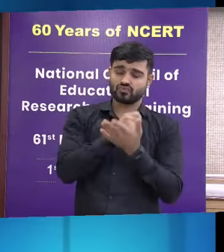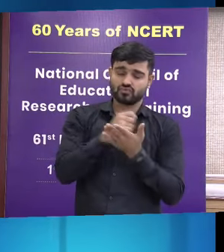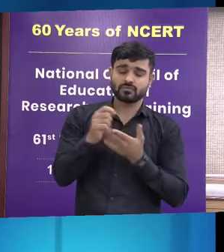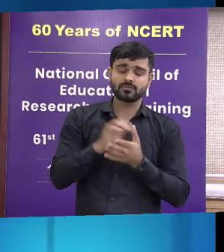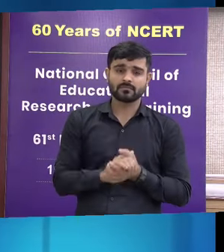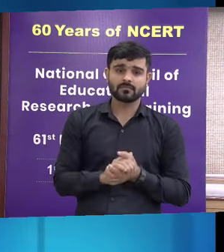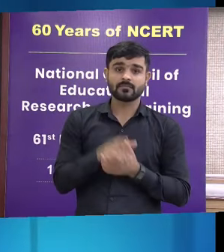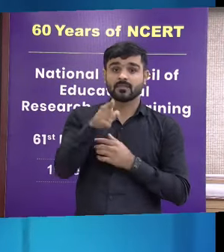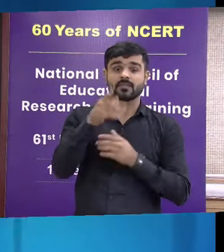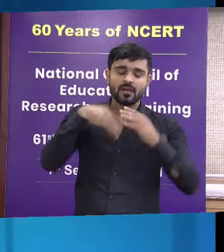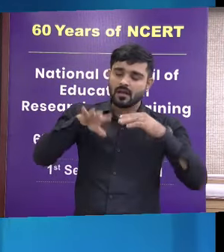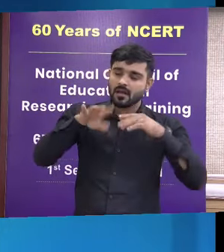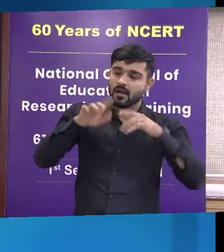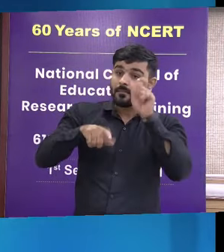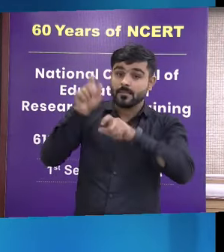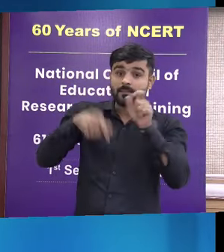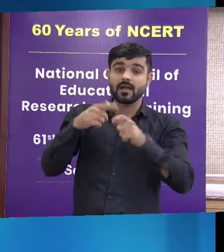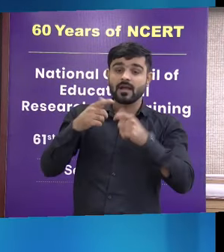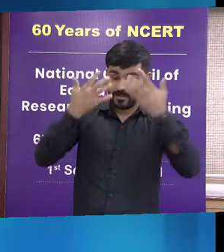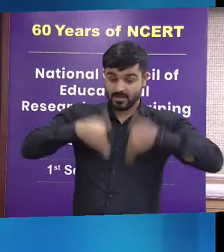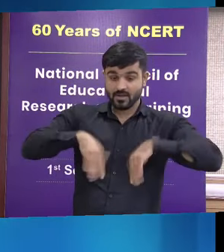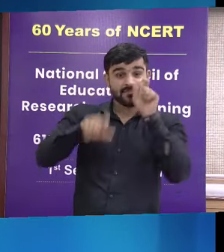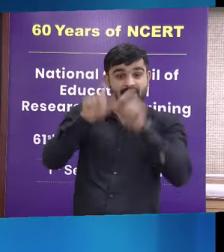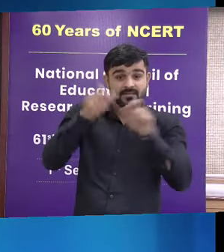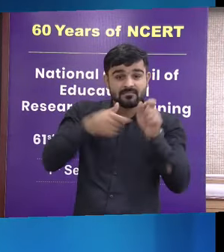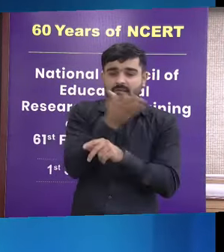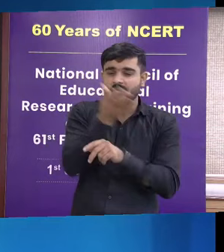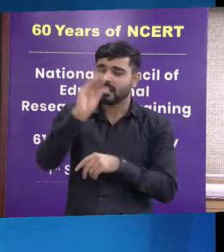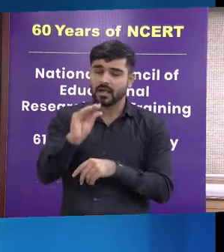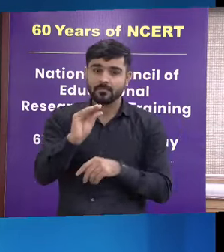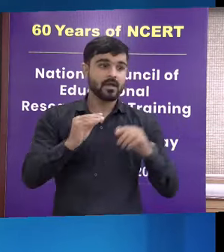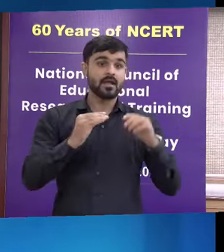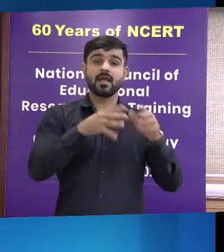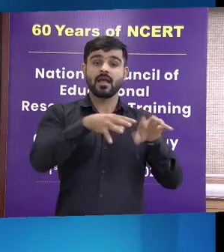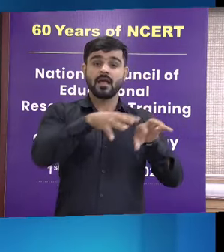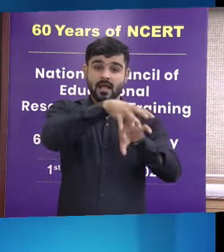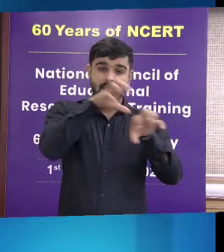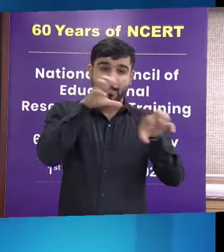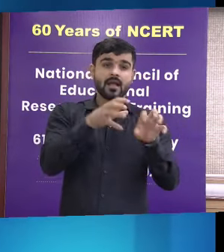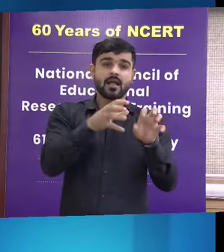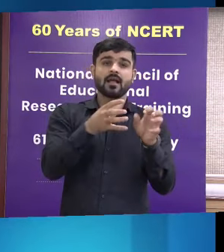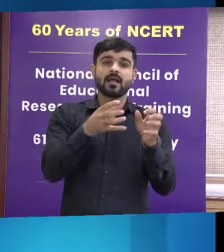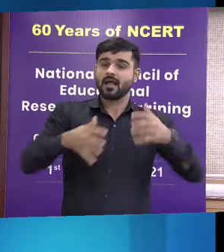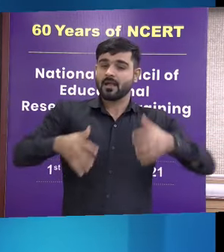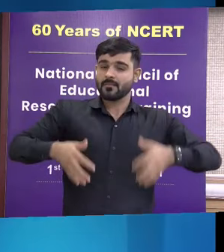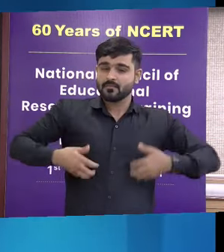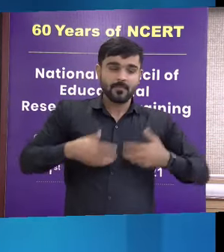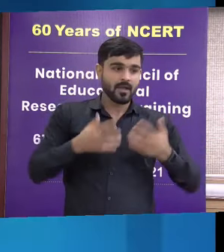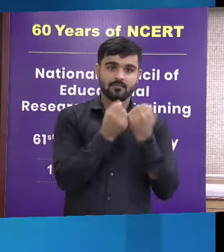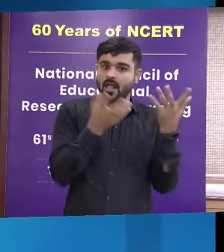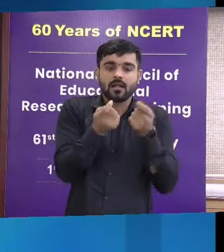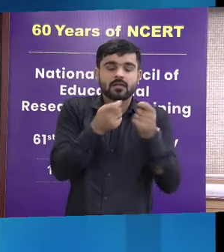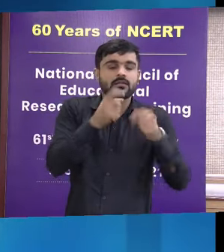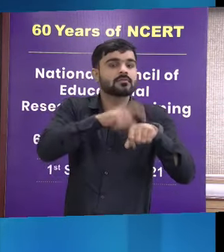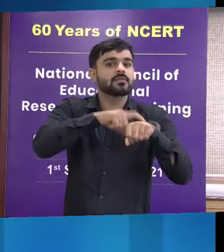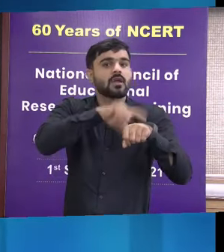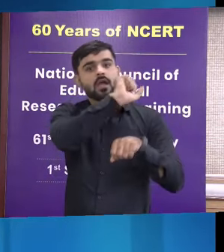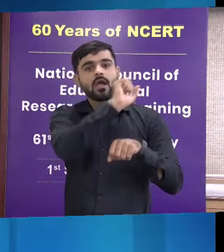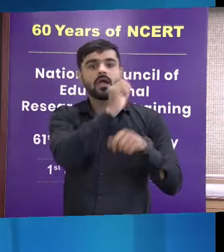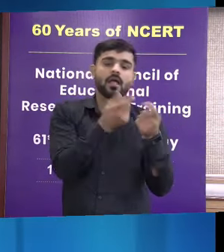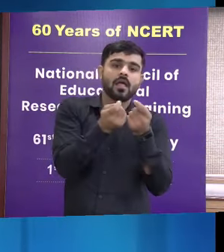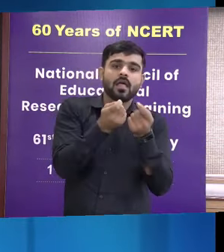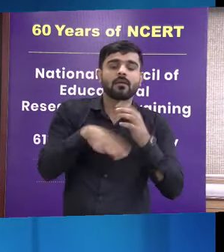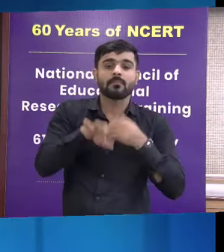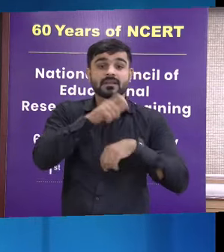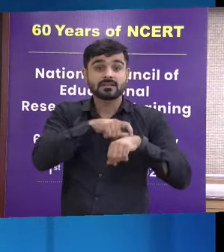and the population of human population is less, animal population is controlling that time. That time we need